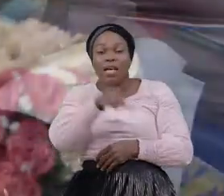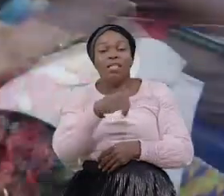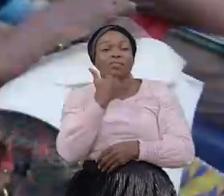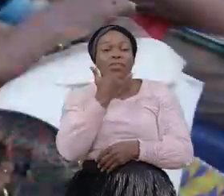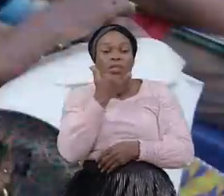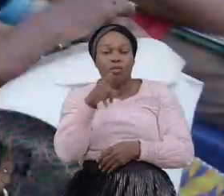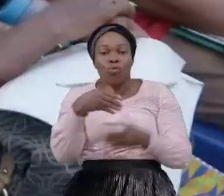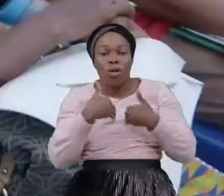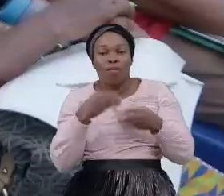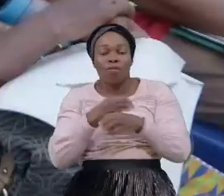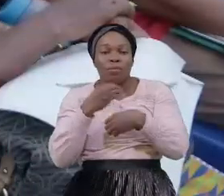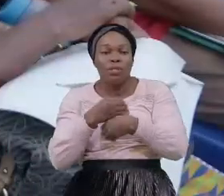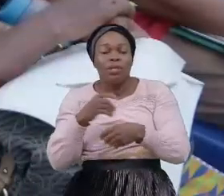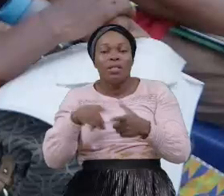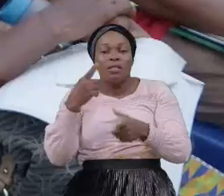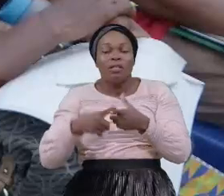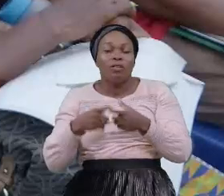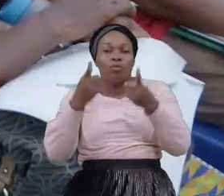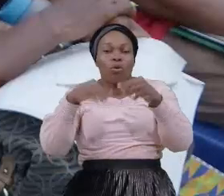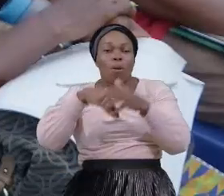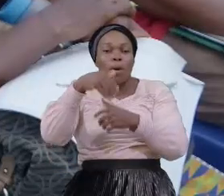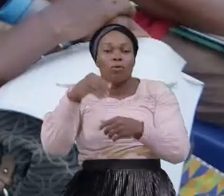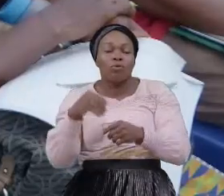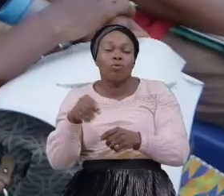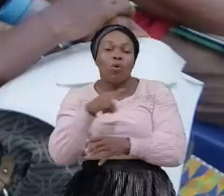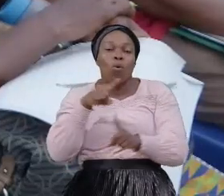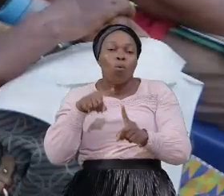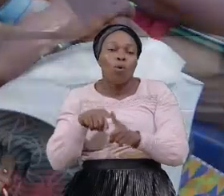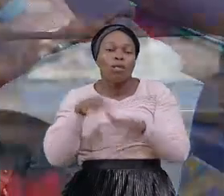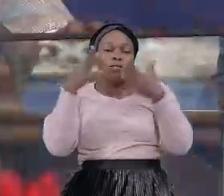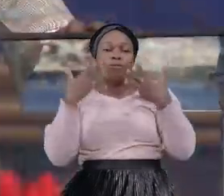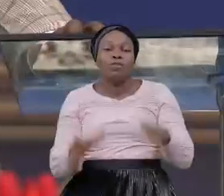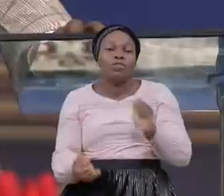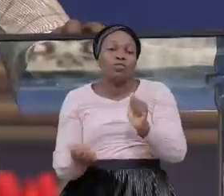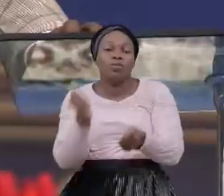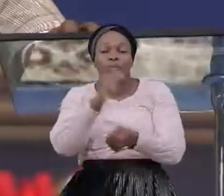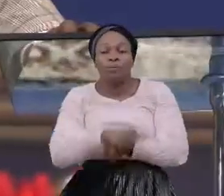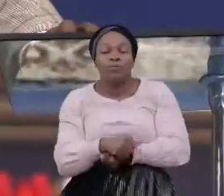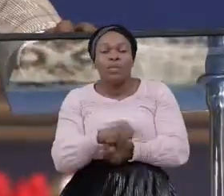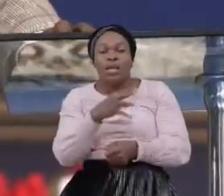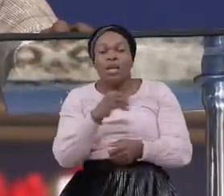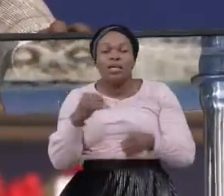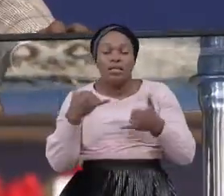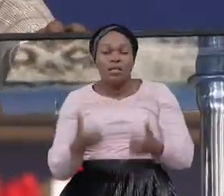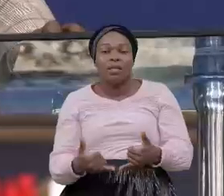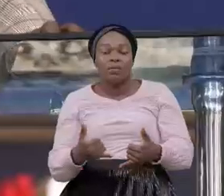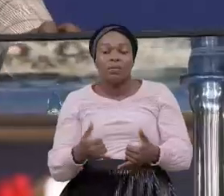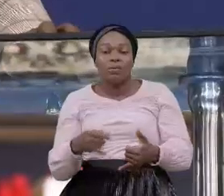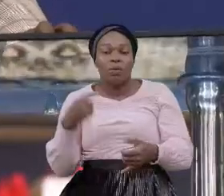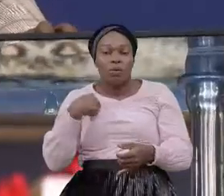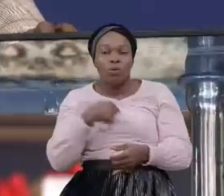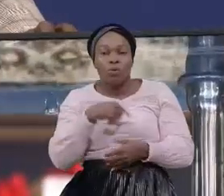out well refined. Tonight we're looking at refreshing and